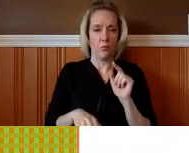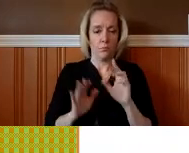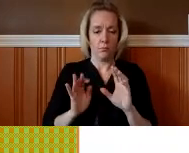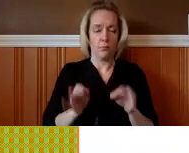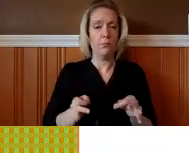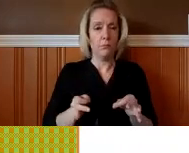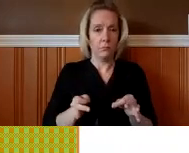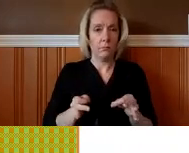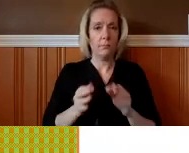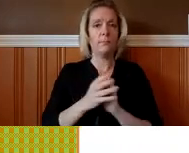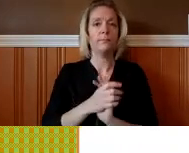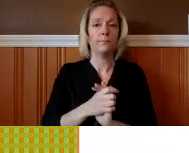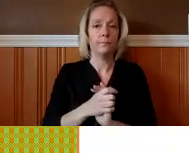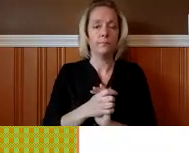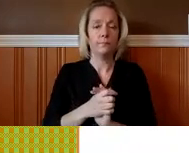visual field.